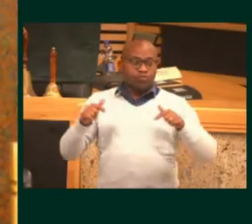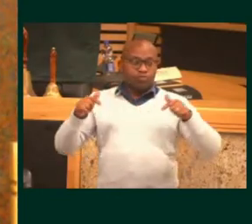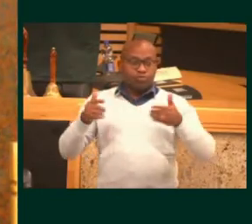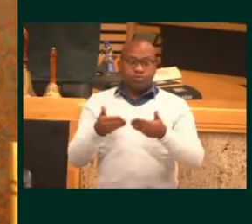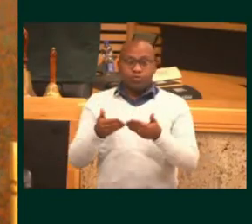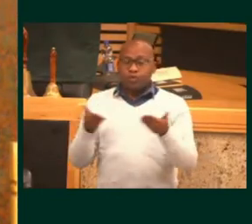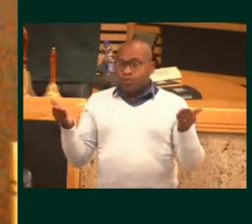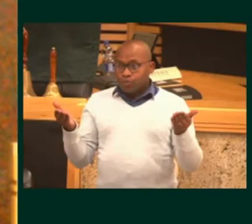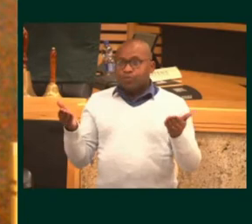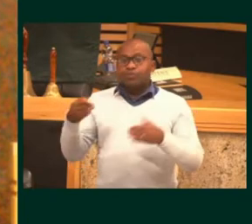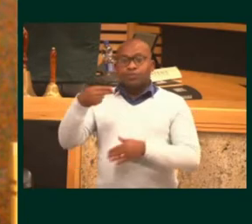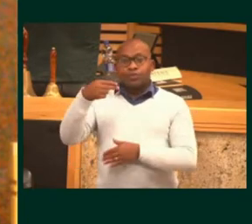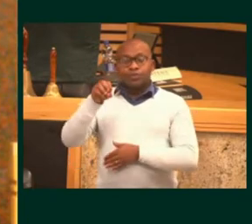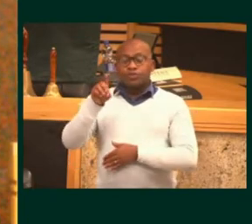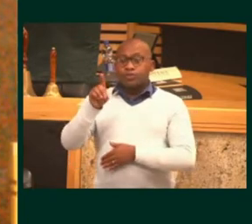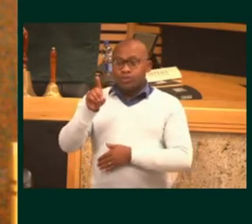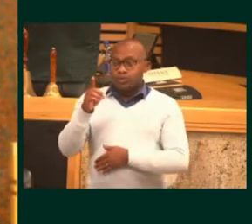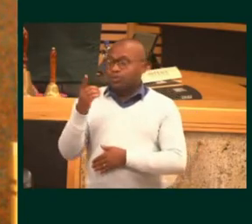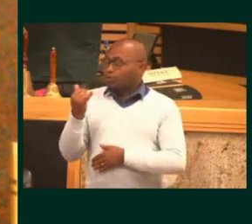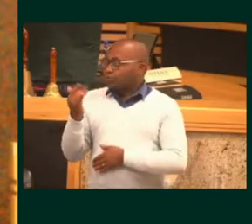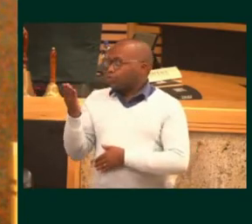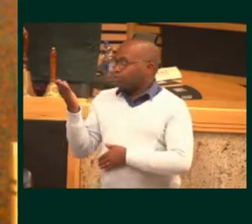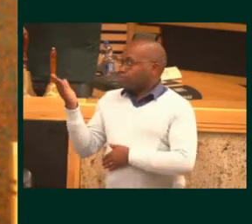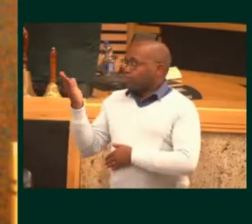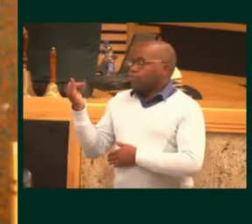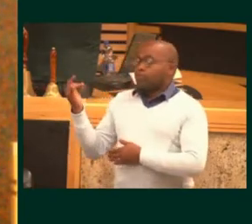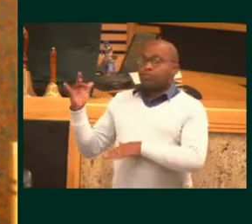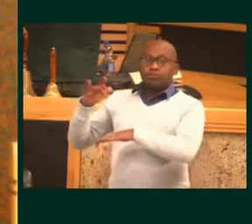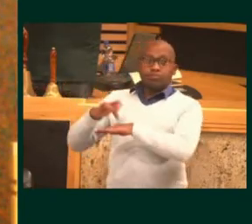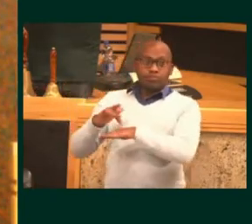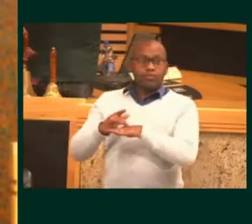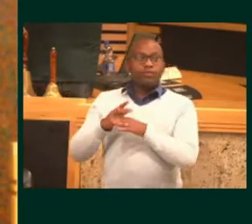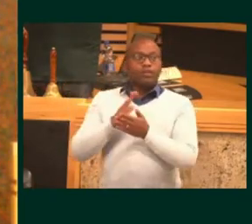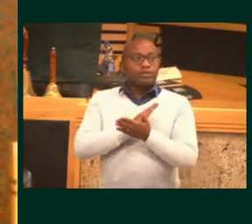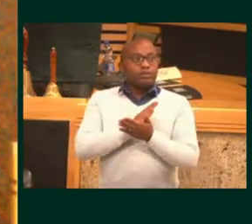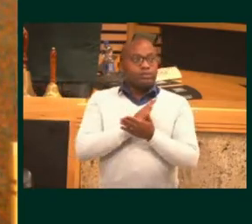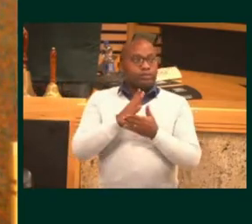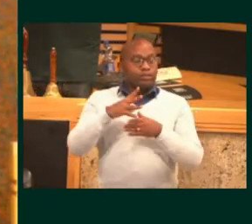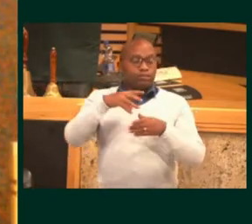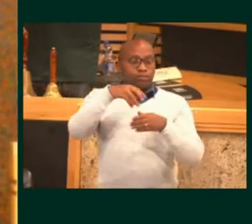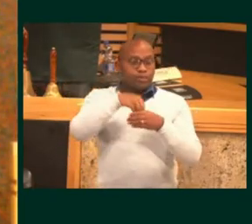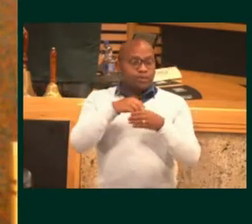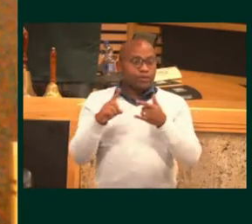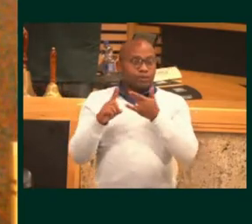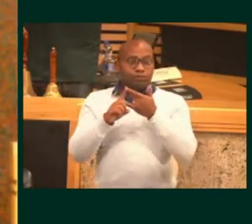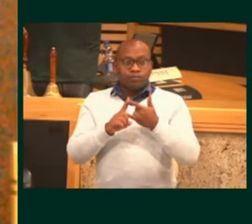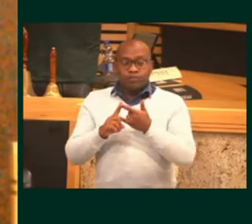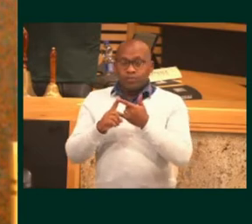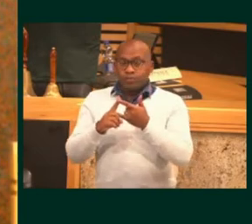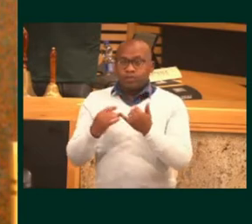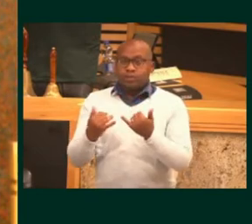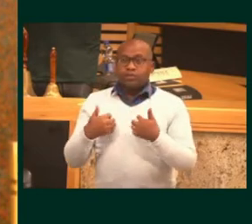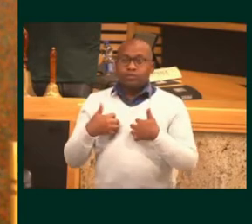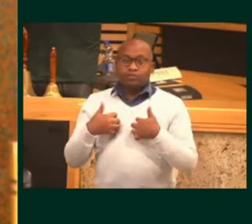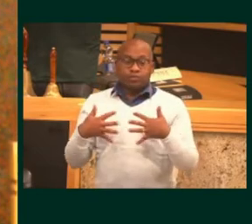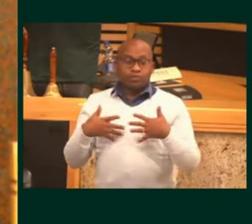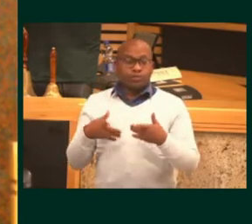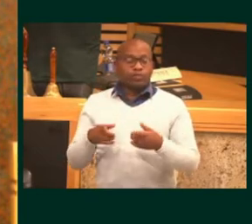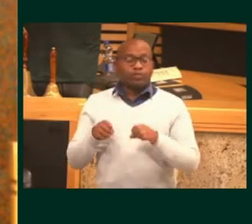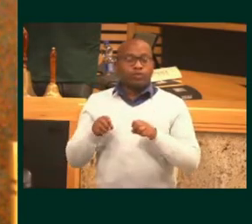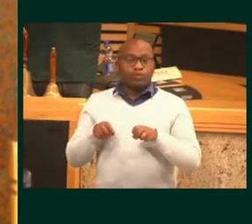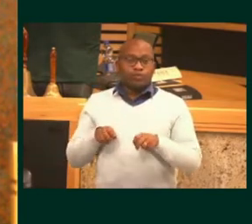Gallery our hods that are present here and those that are connected virtually let me take this opportunity to